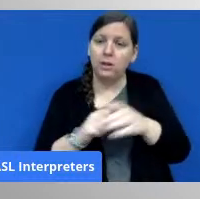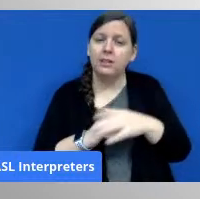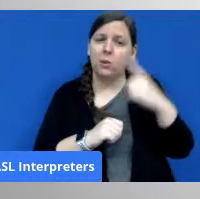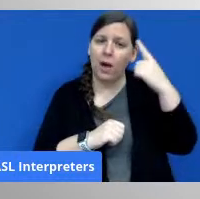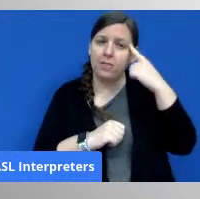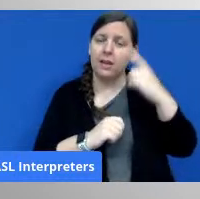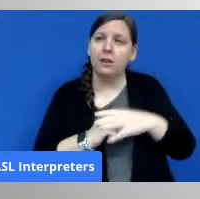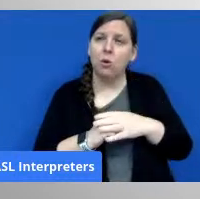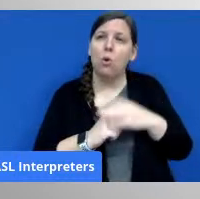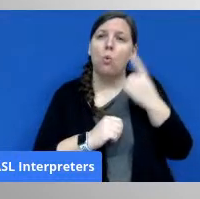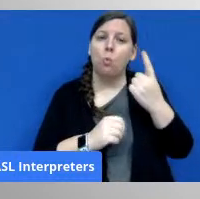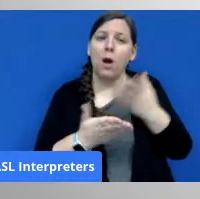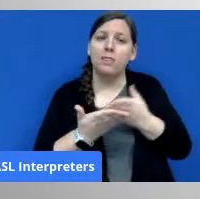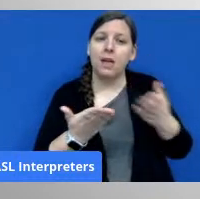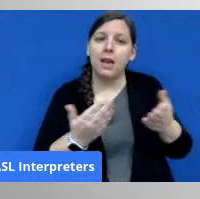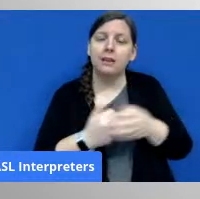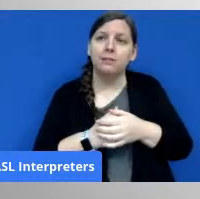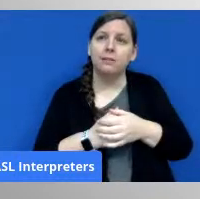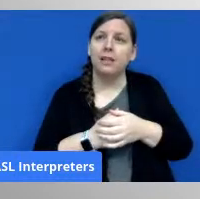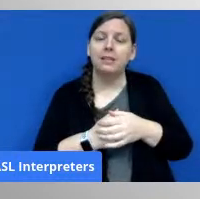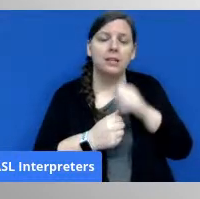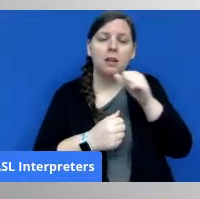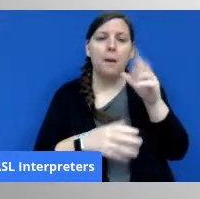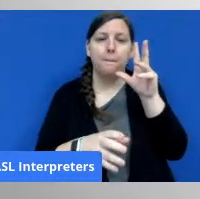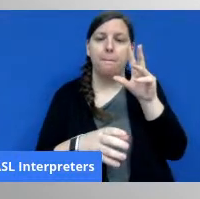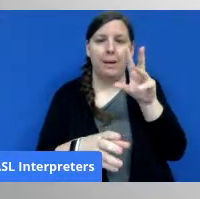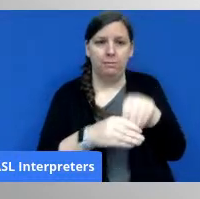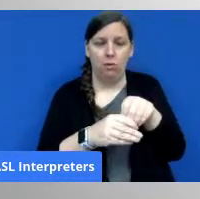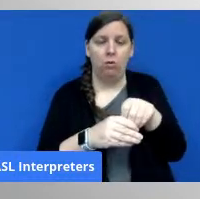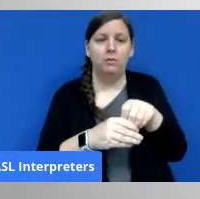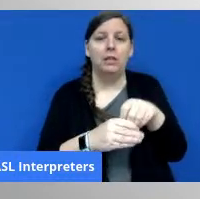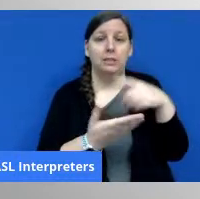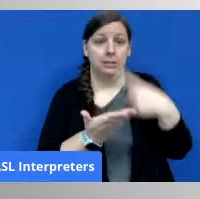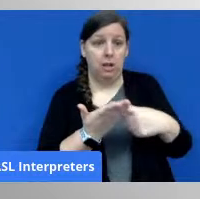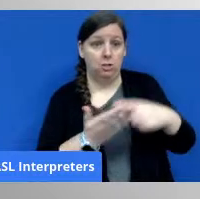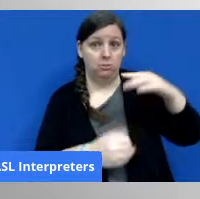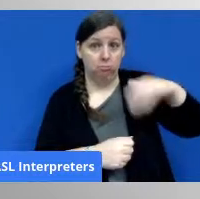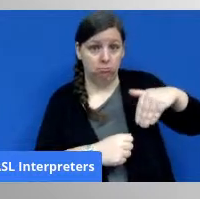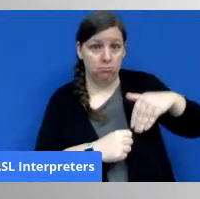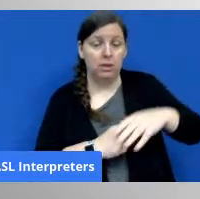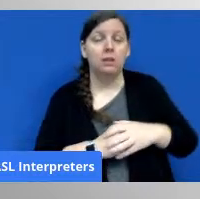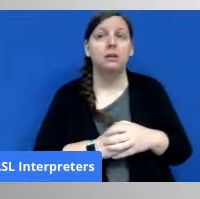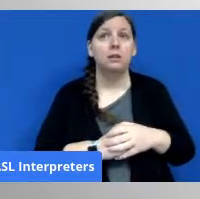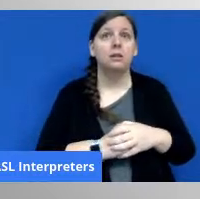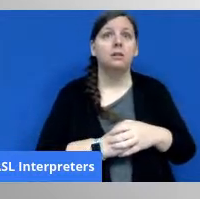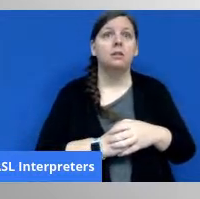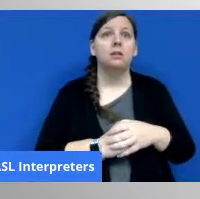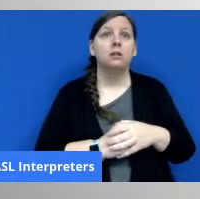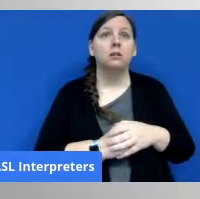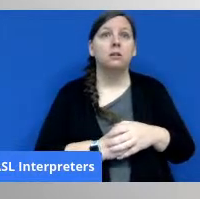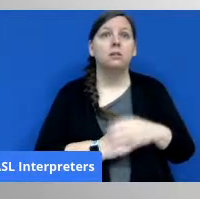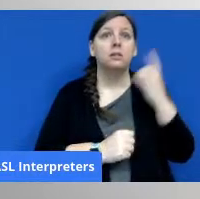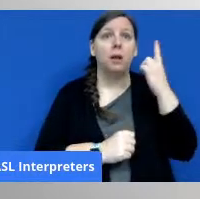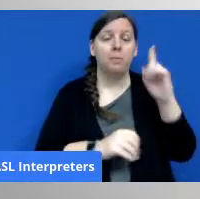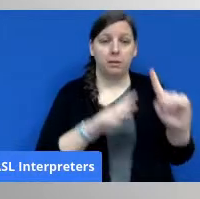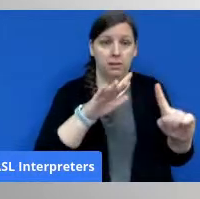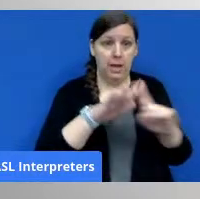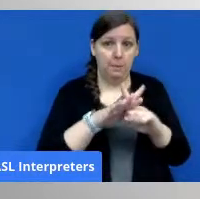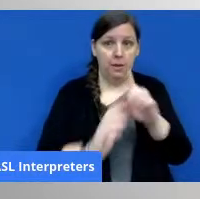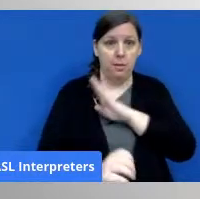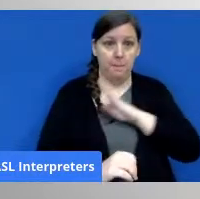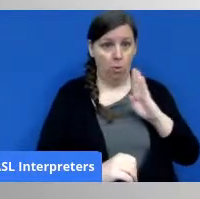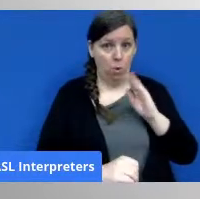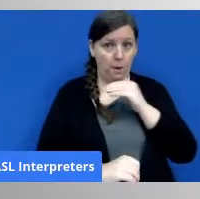thing that has not been part of this discussion, which is something that at the board meeting